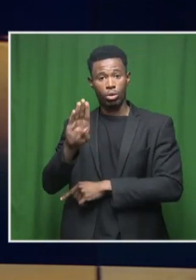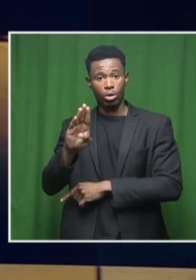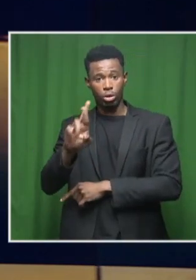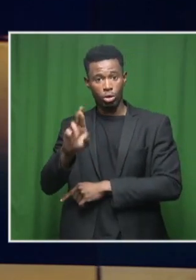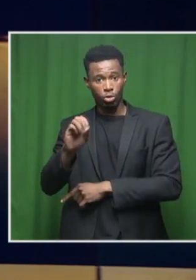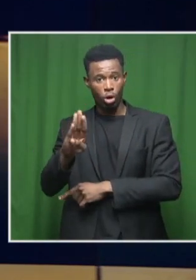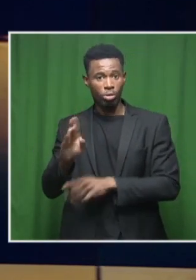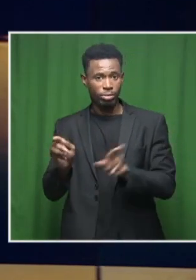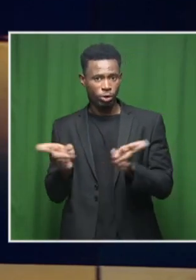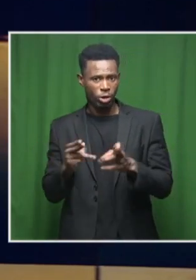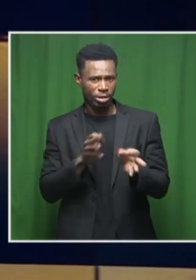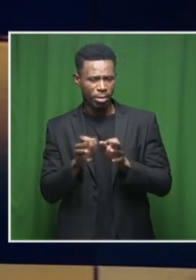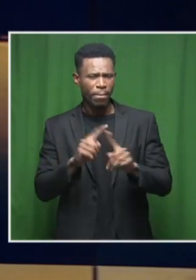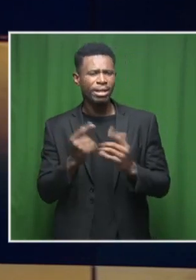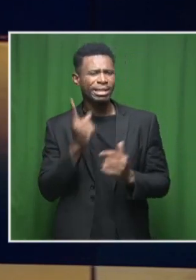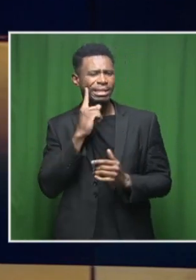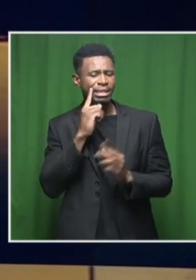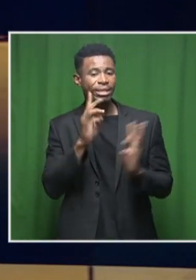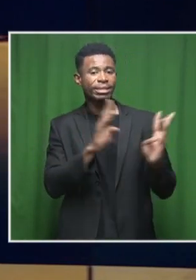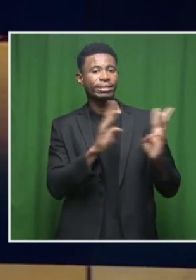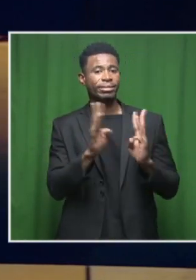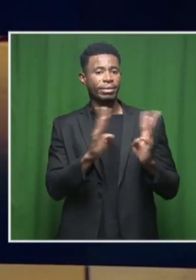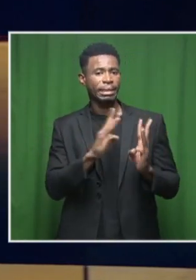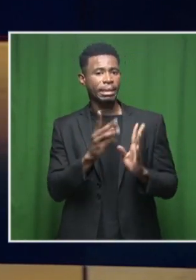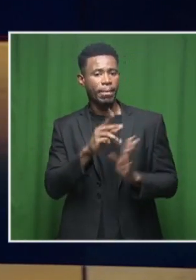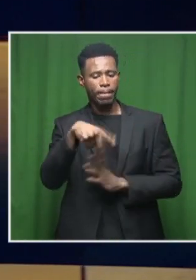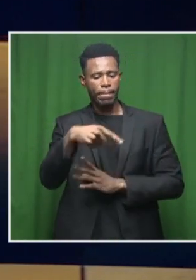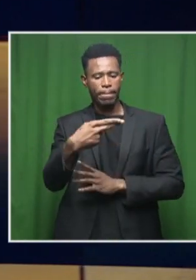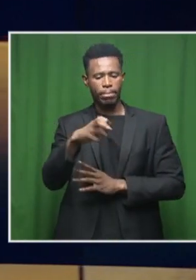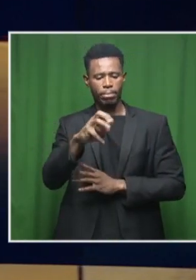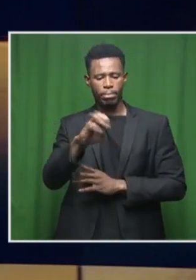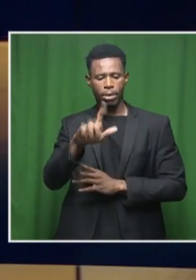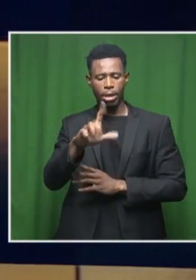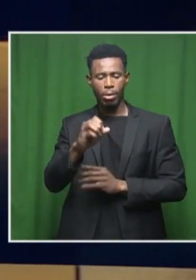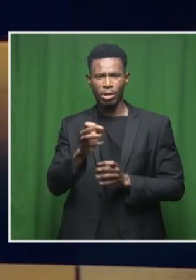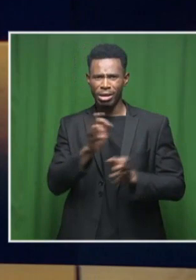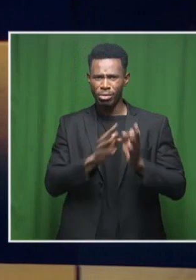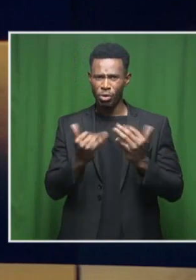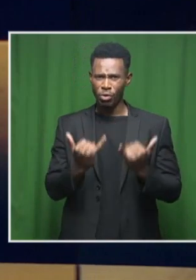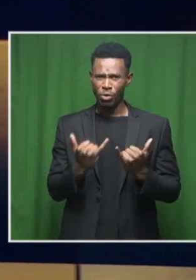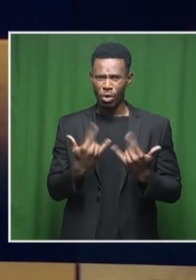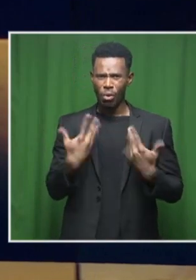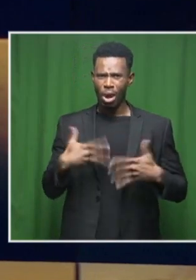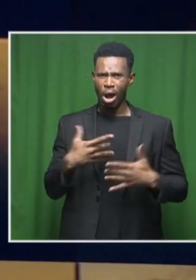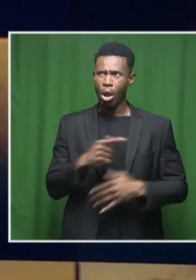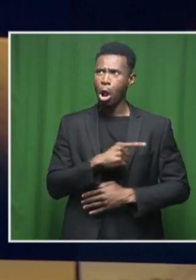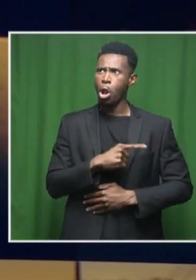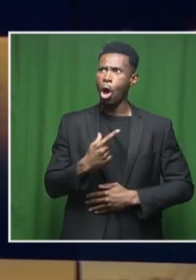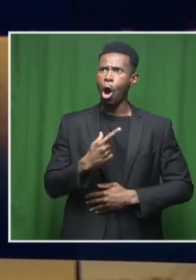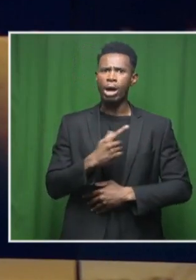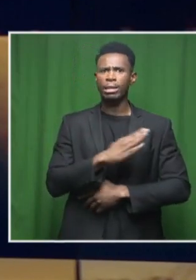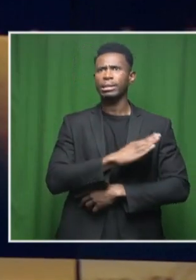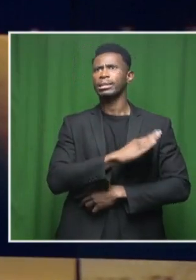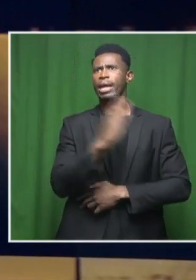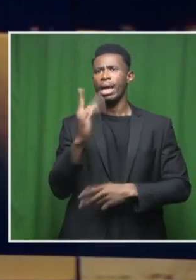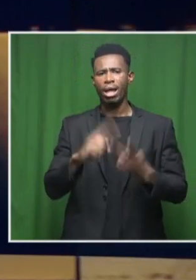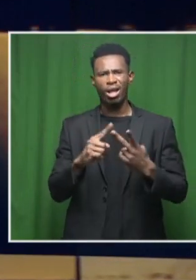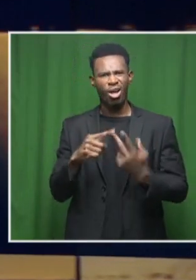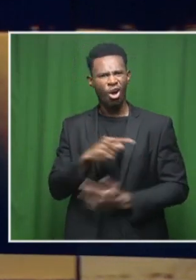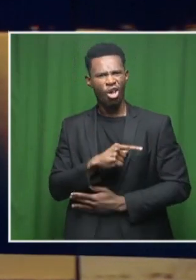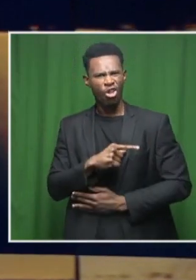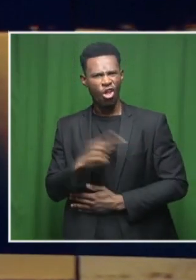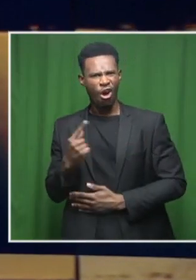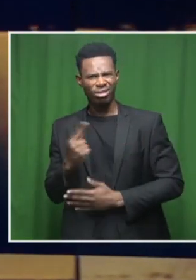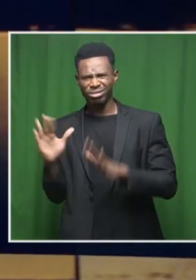let's check in with Pamela just to give us a sense of the longest day in the one hemisphere, longest night in the other